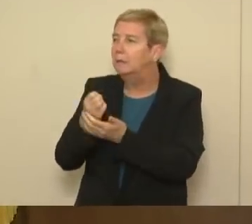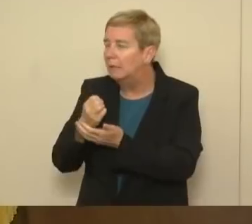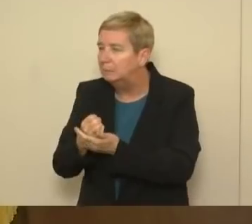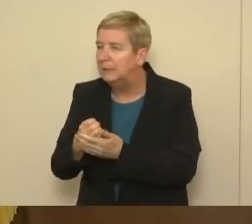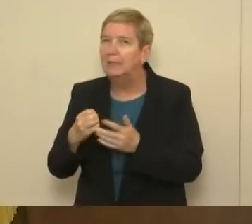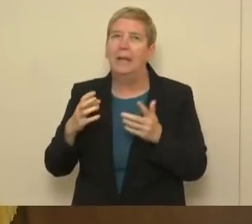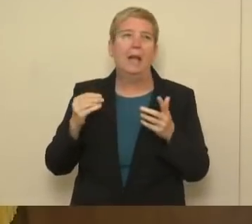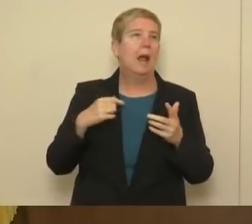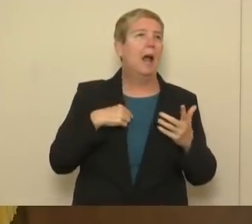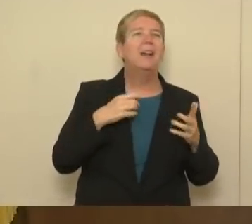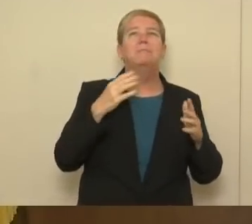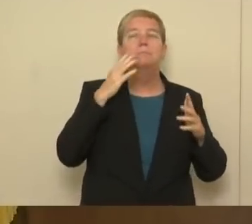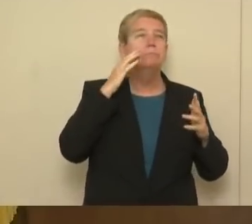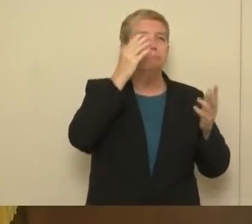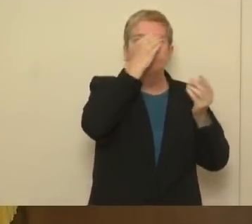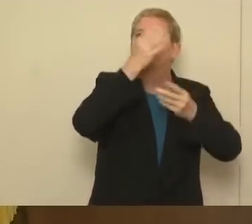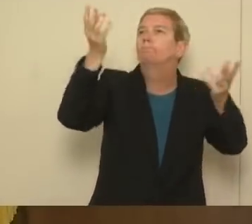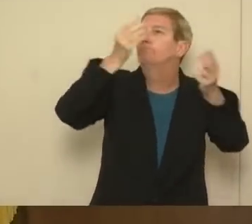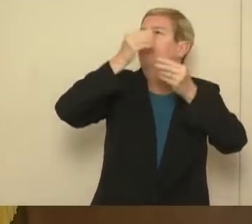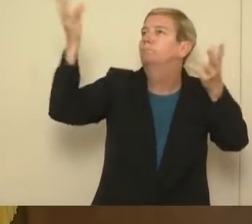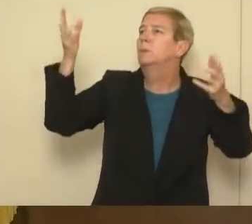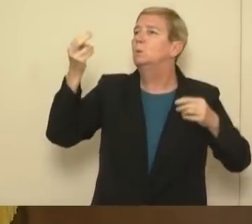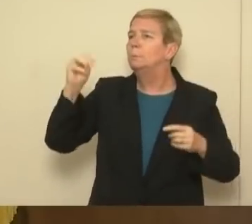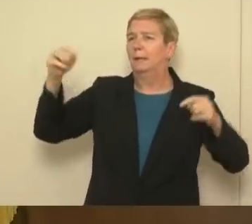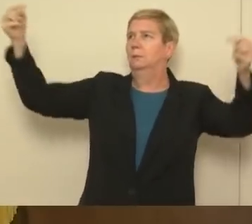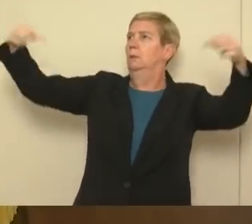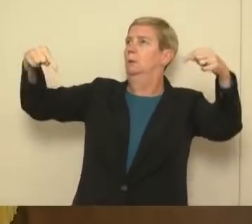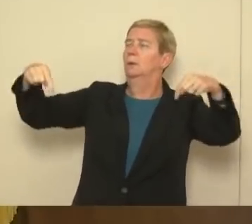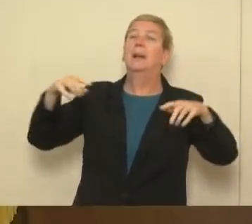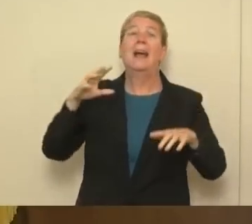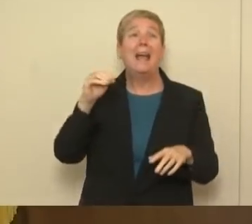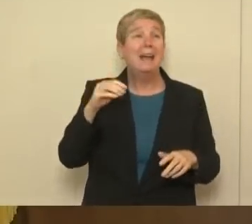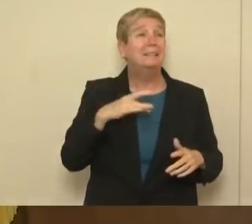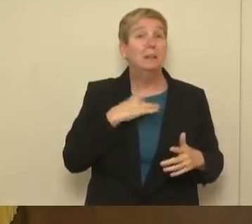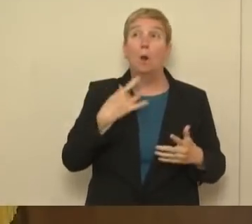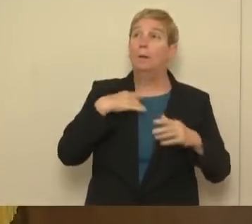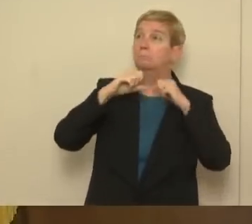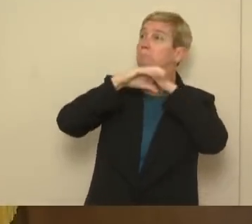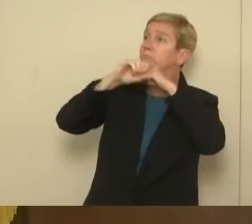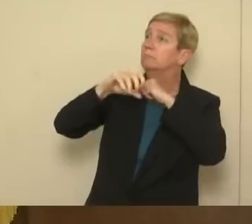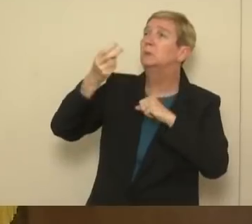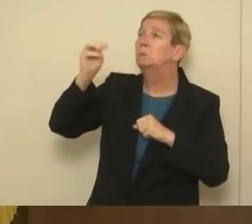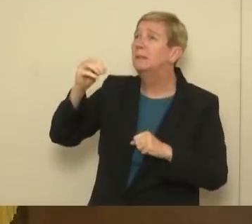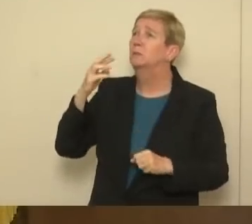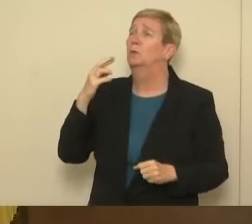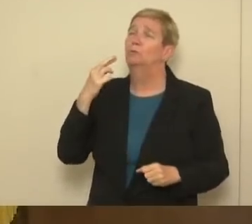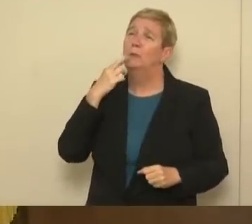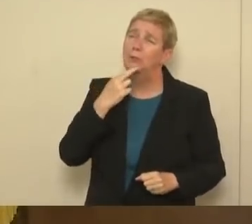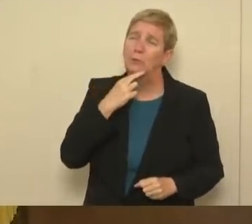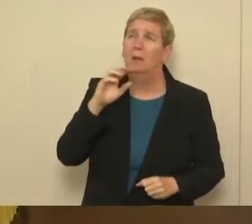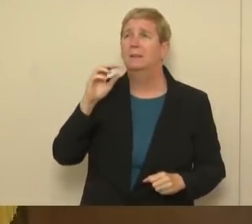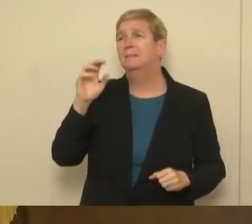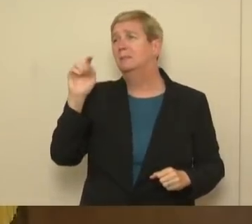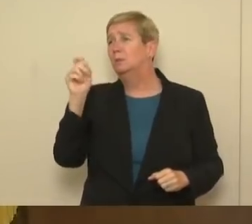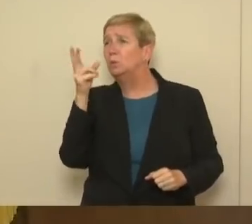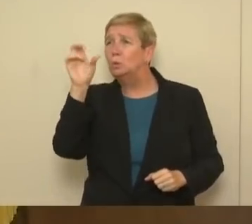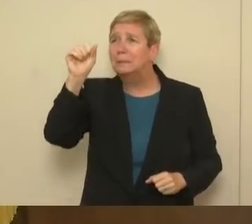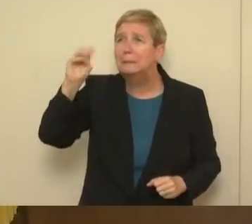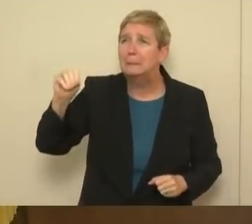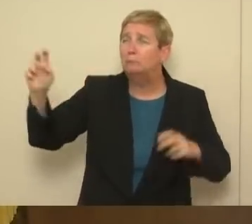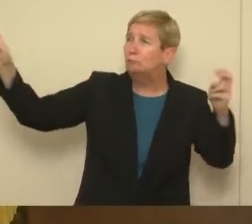food destination is a meaningful mark, right, for increasing tourism opportunities, which